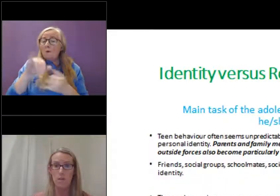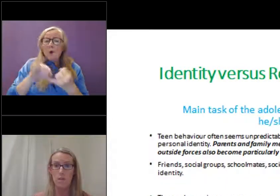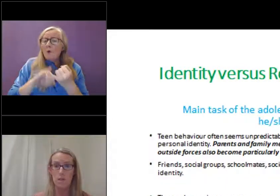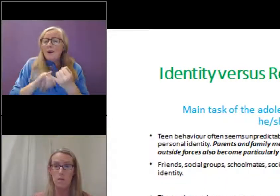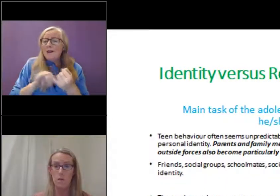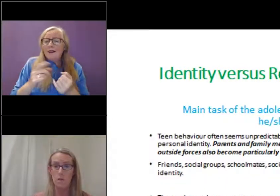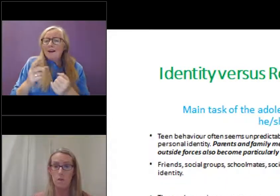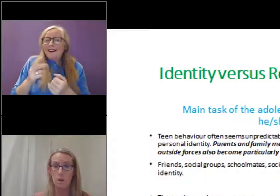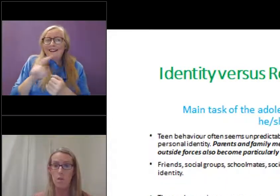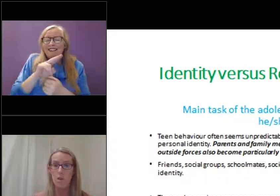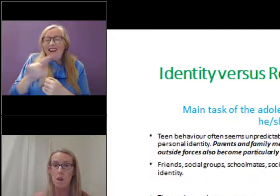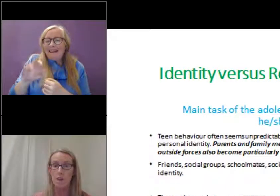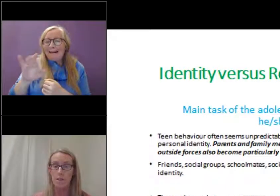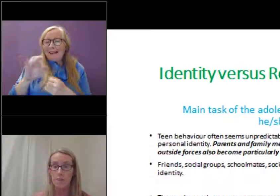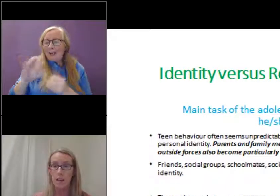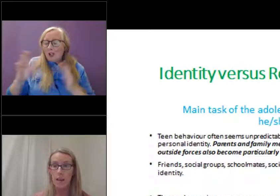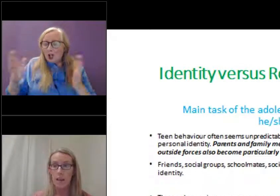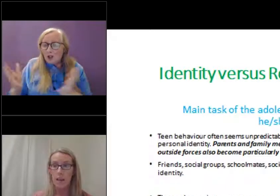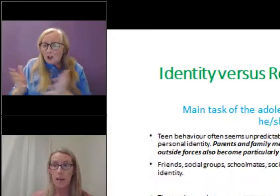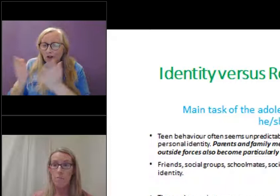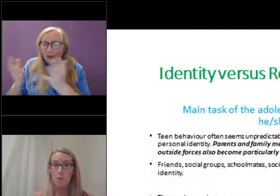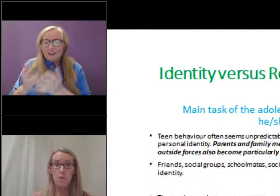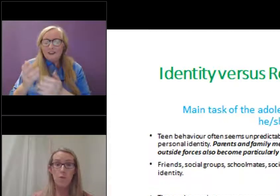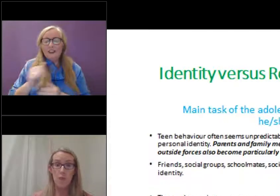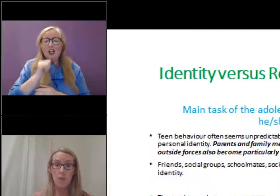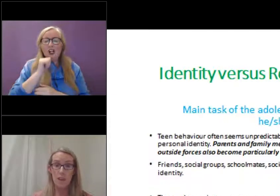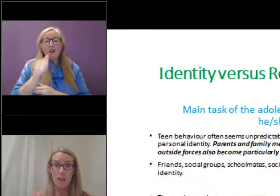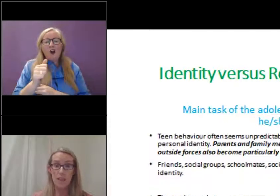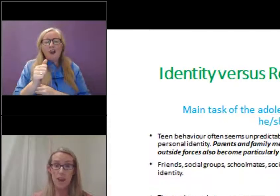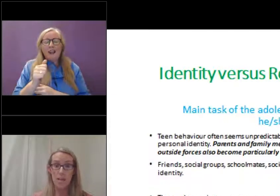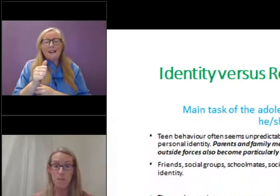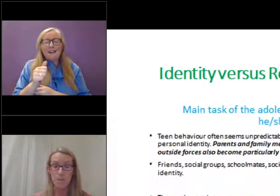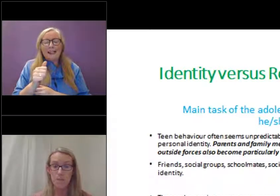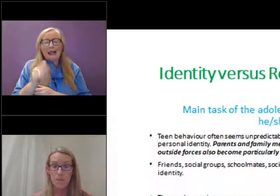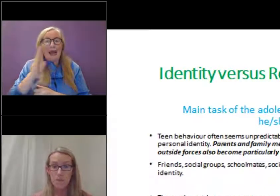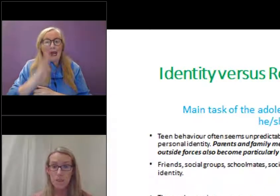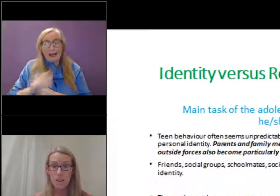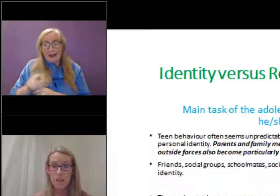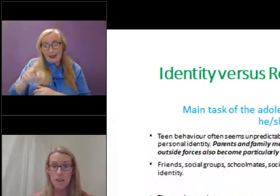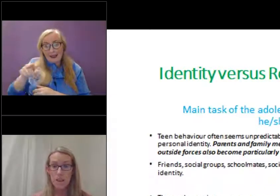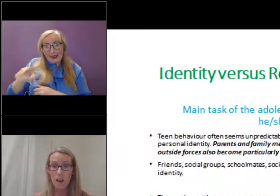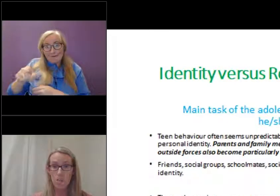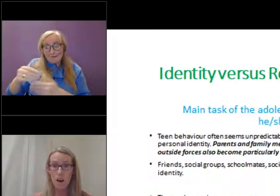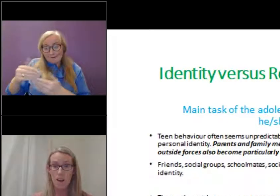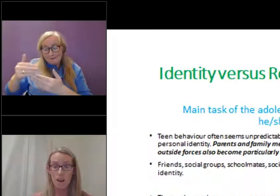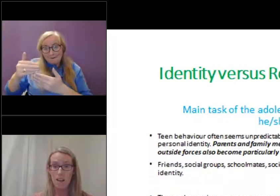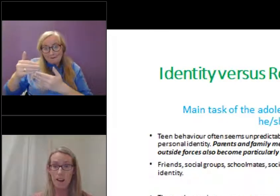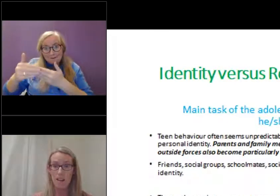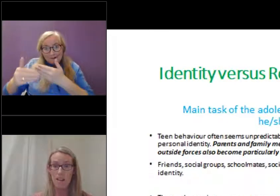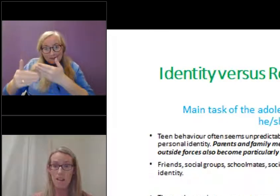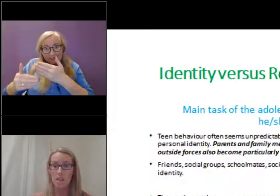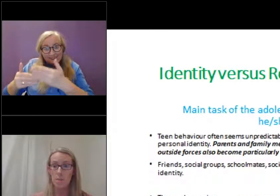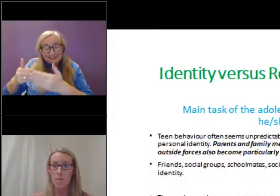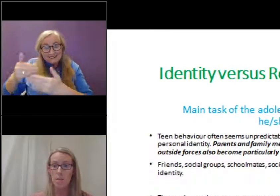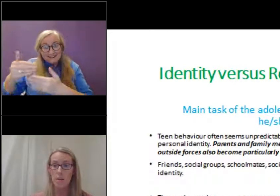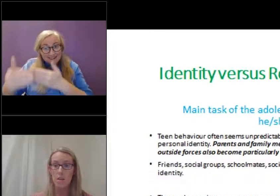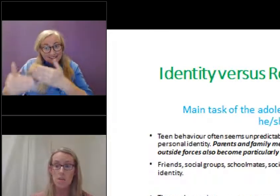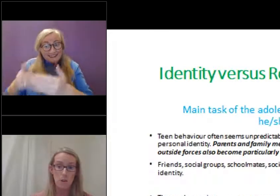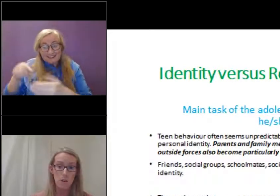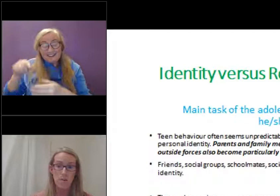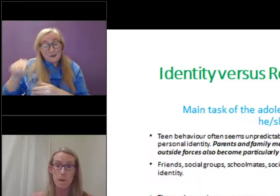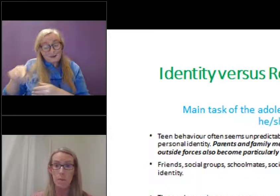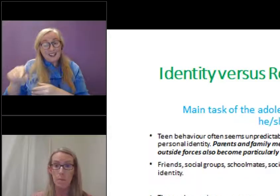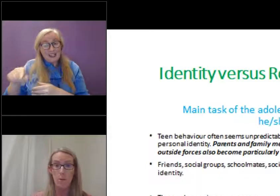of encouragement, or don't kind of move through this this kind of model, that, you know, they'll